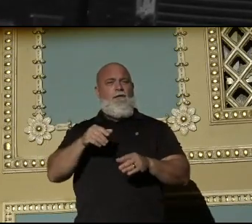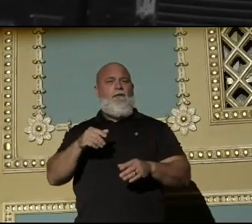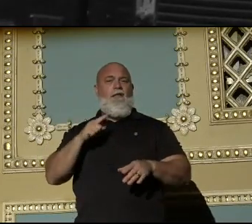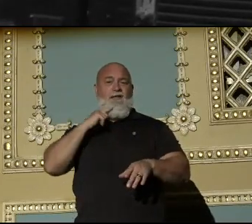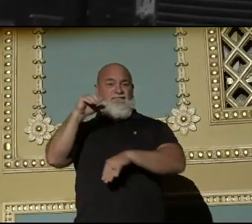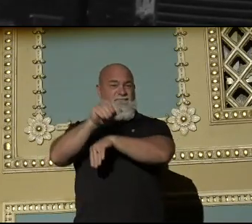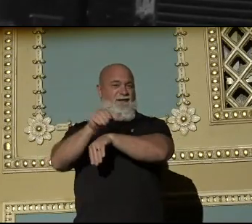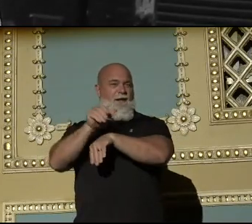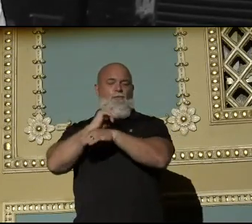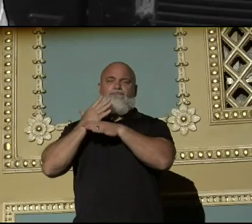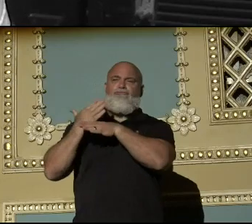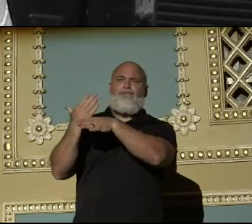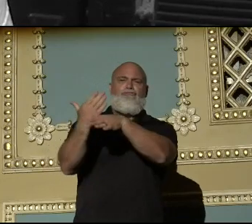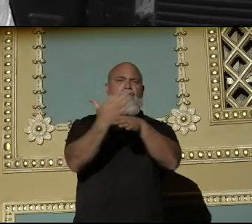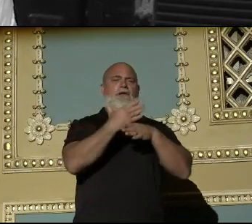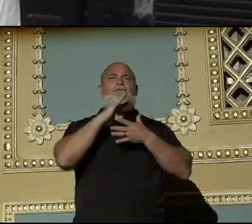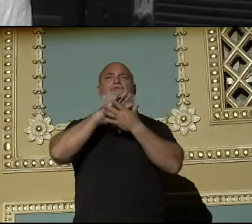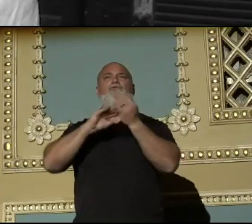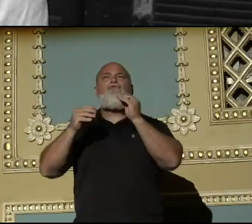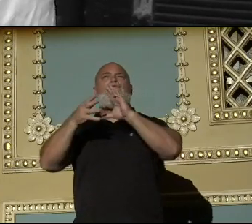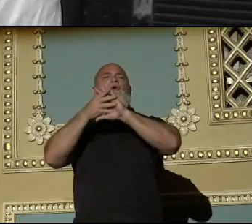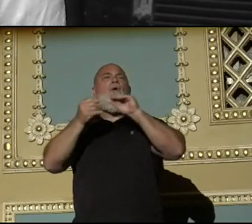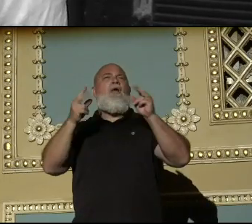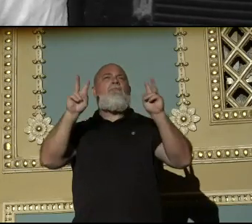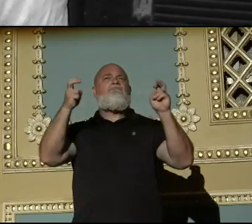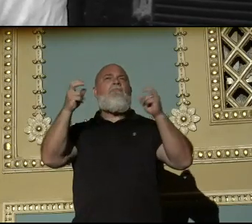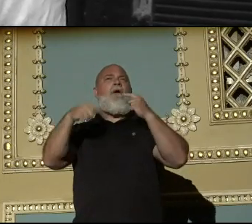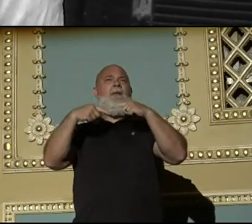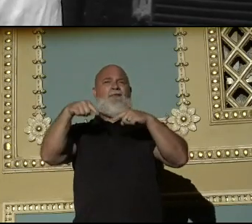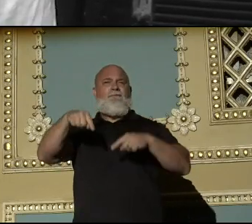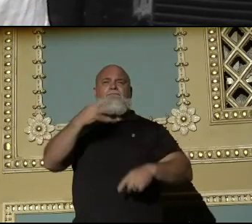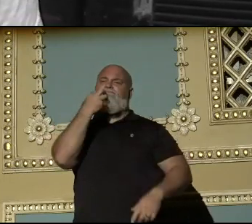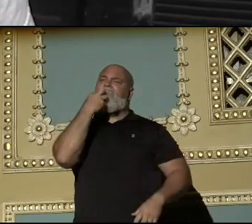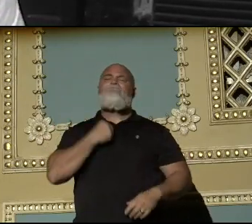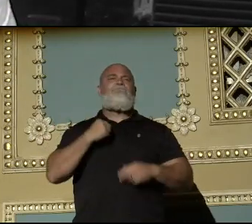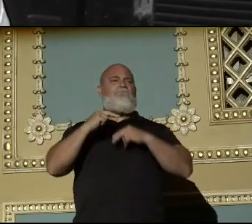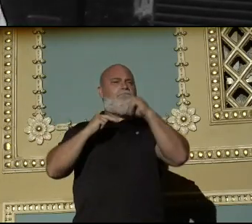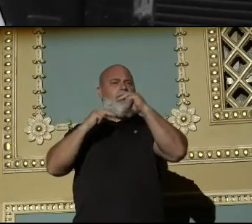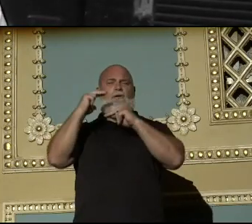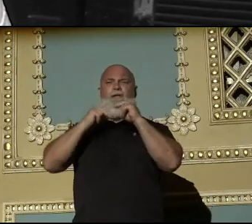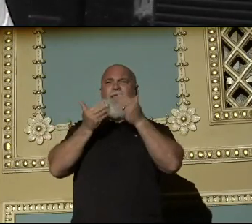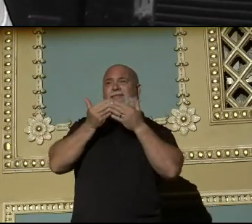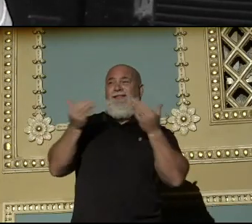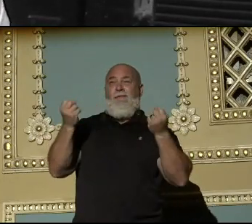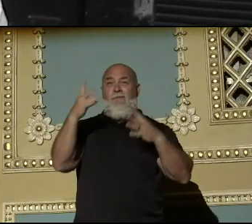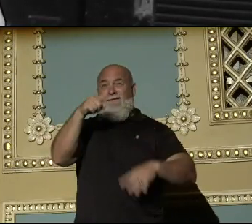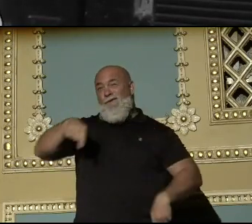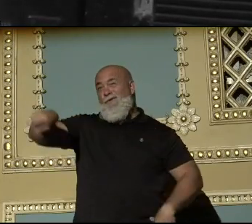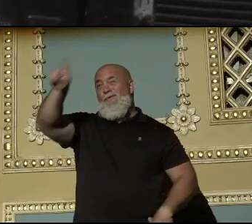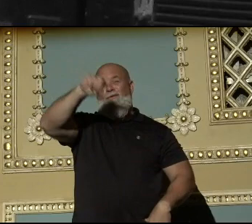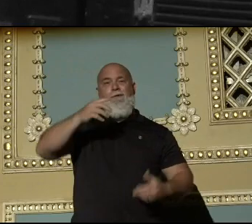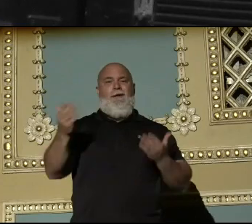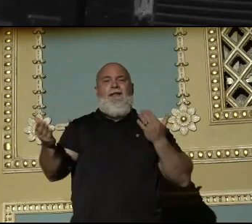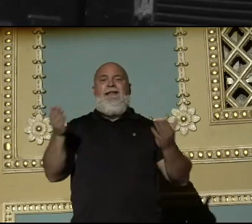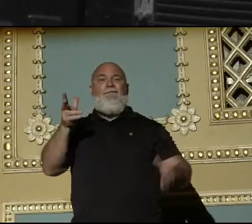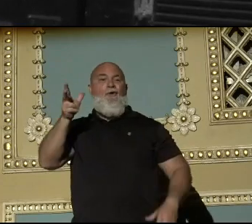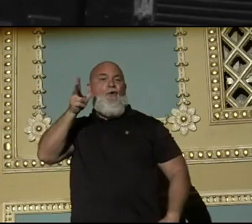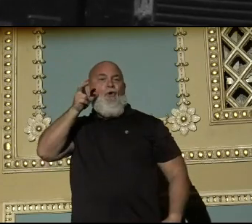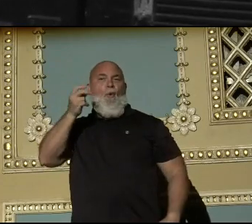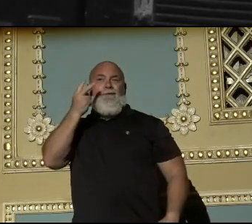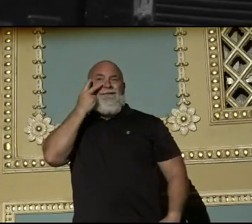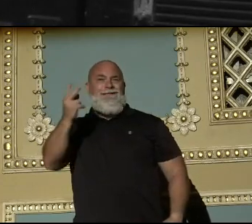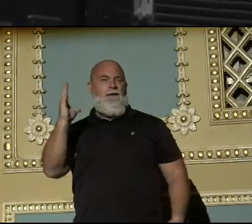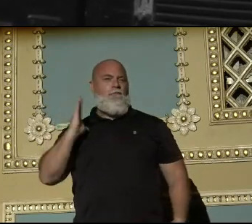share some stories and characteristics of this treasured building, things that many of you may never have heard or seen